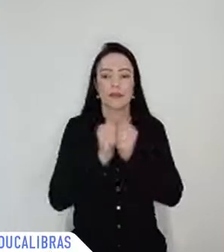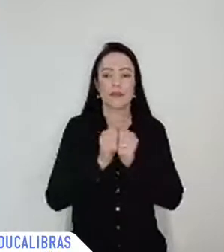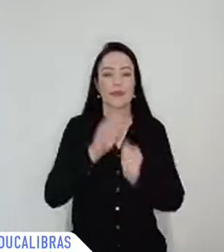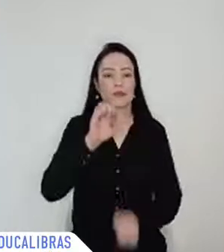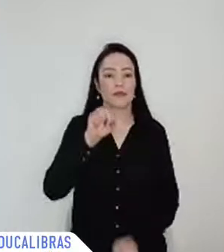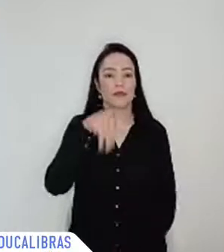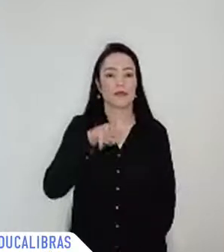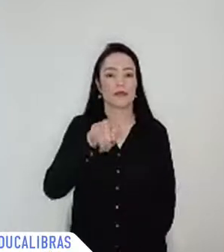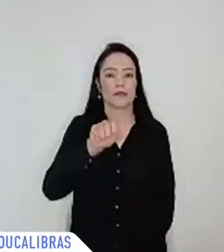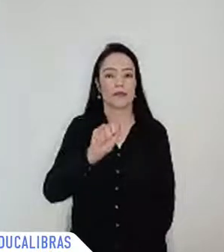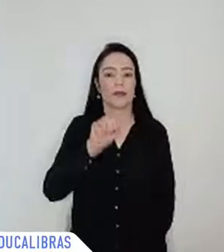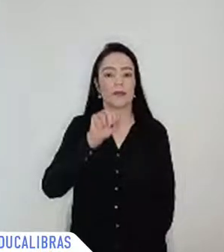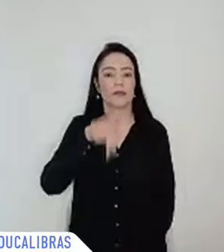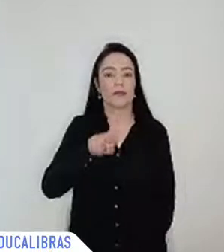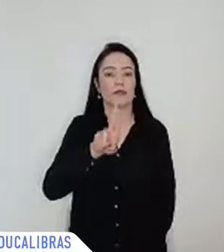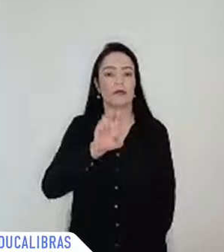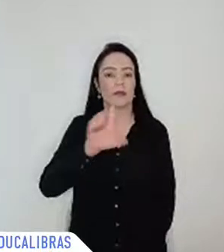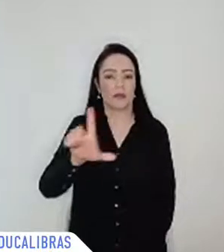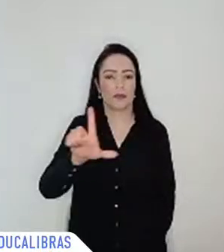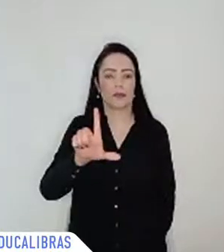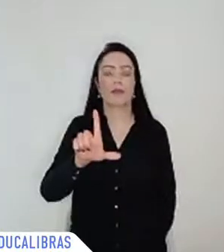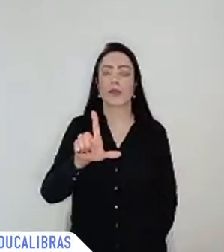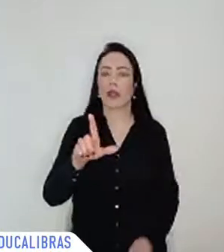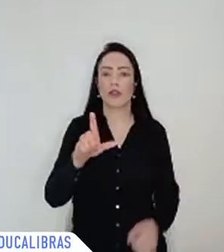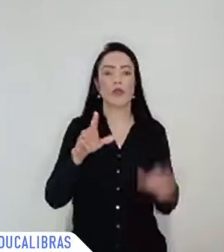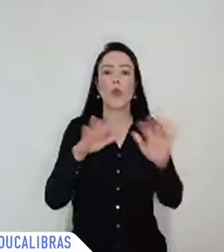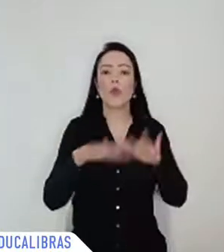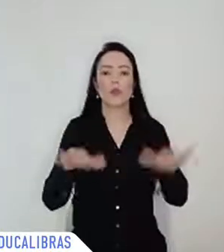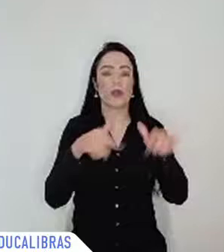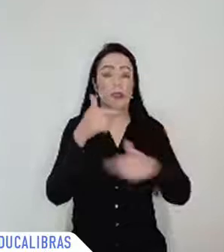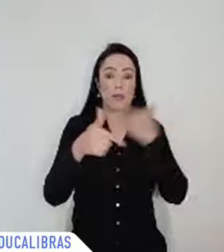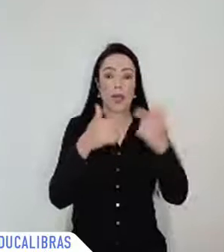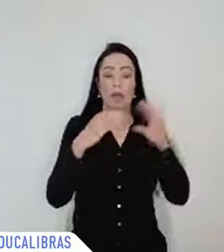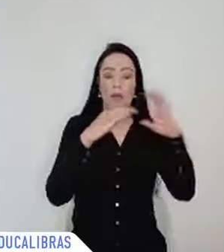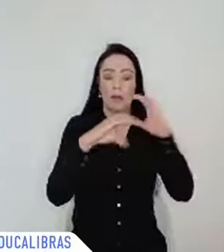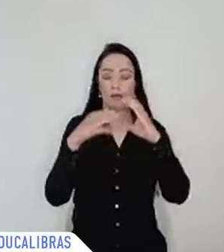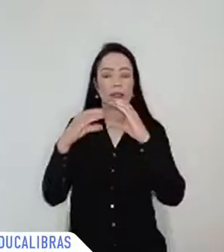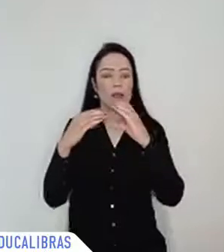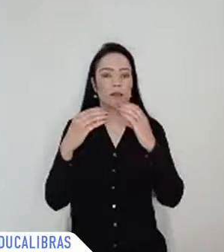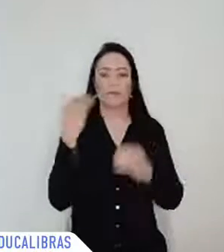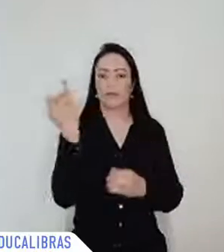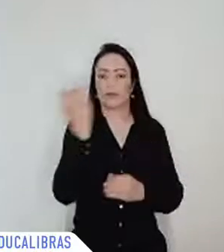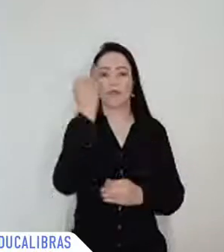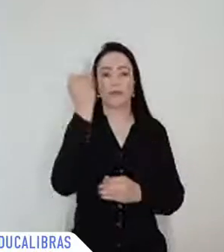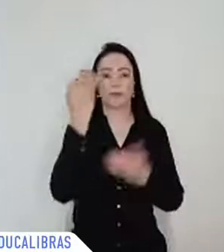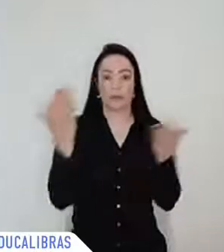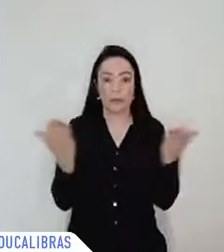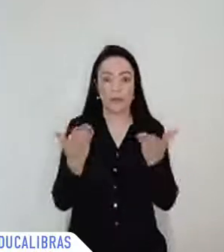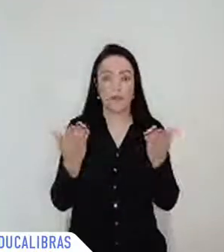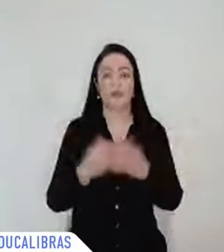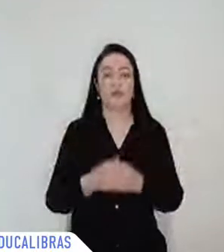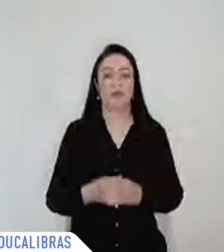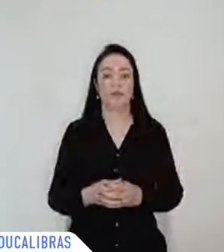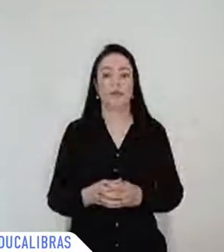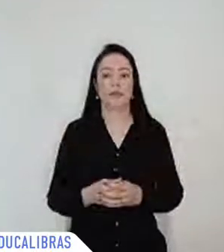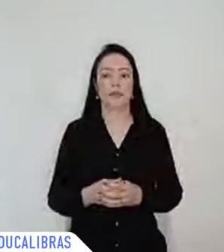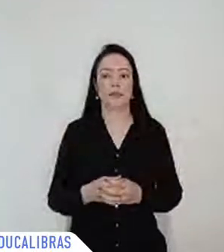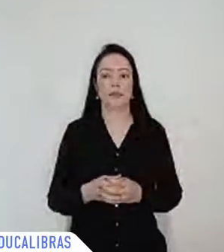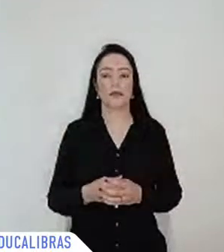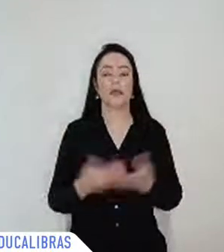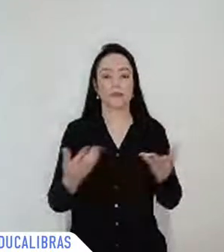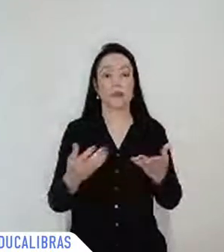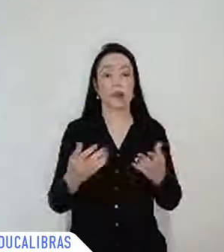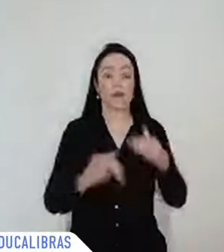you. Thank you, Fábio. I think a debate with communication professionals is essential for